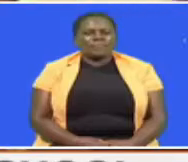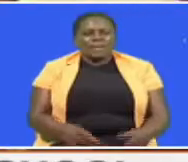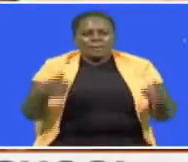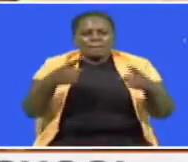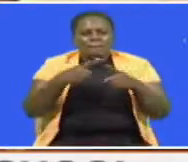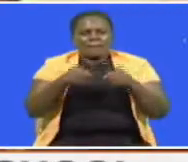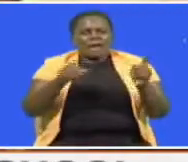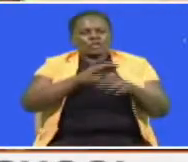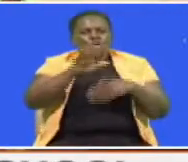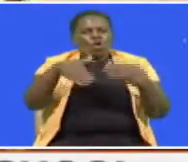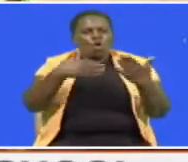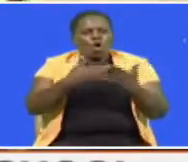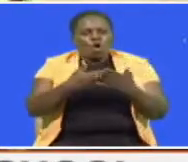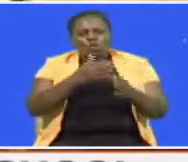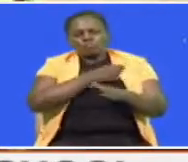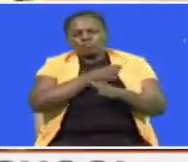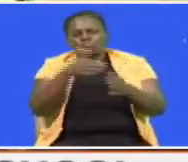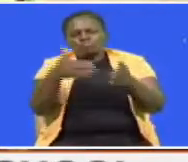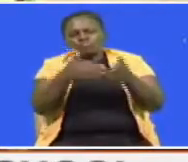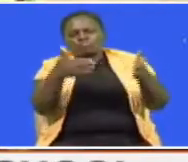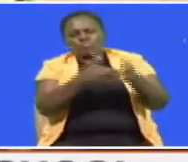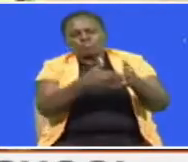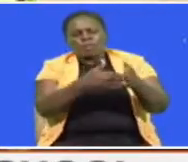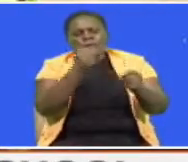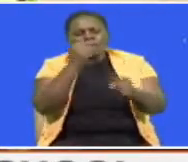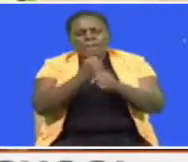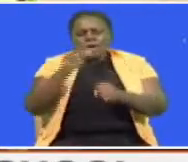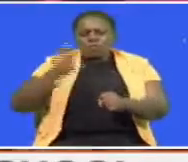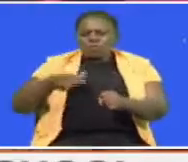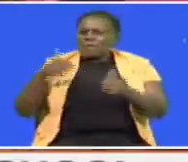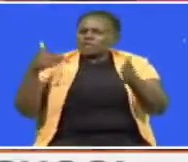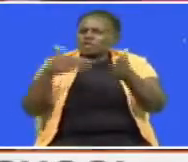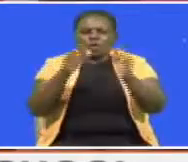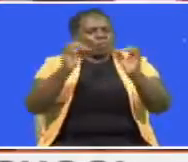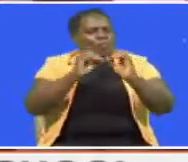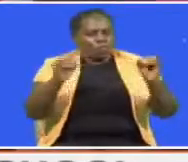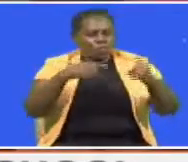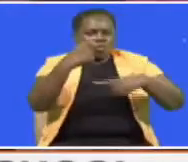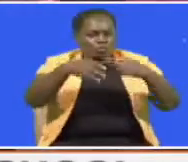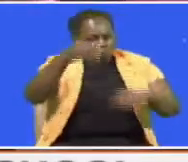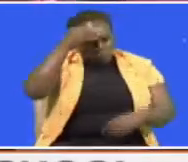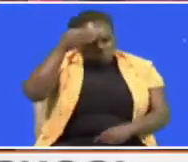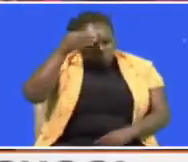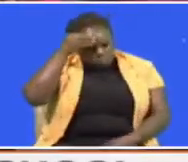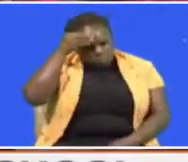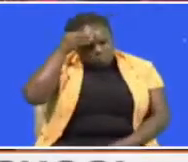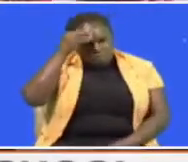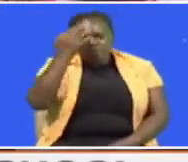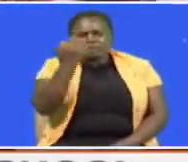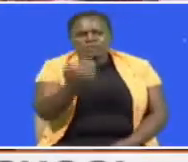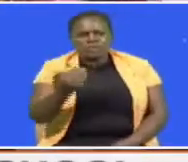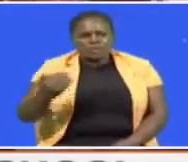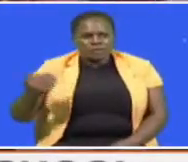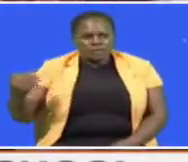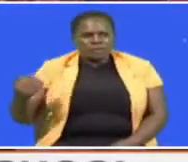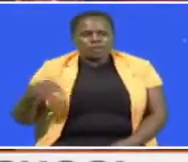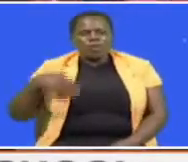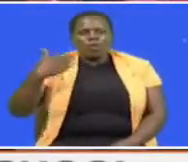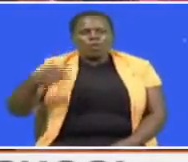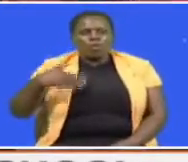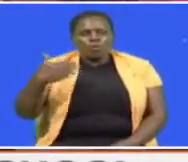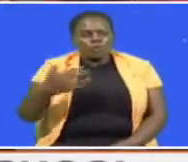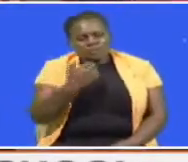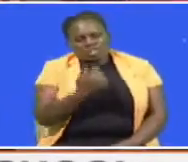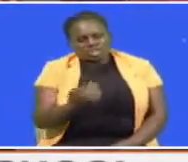But all these distractions does not stop the class from going on. After all, children will always